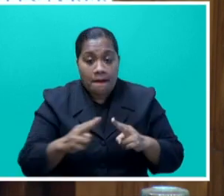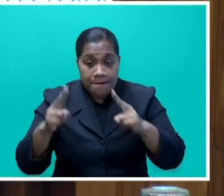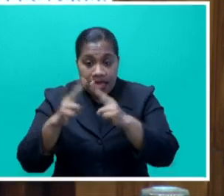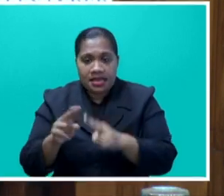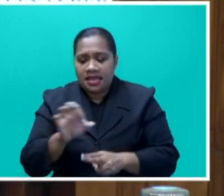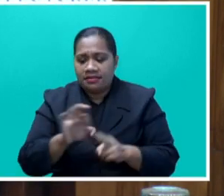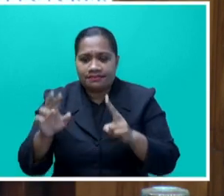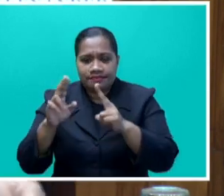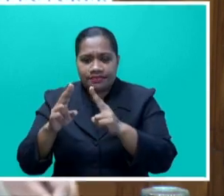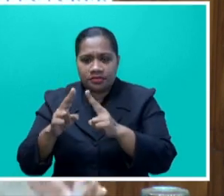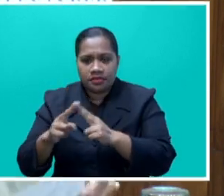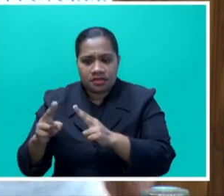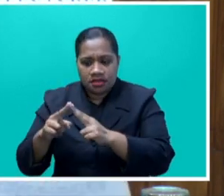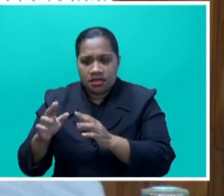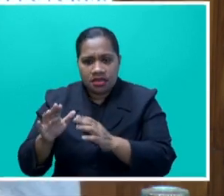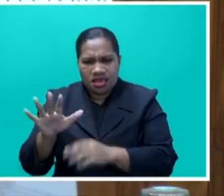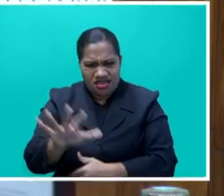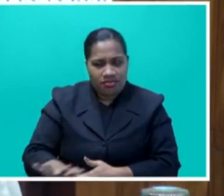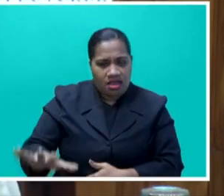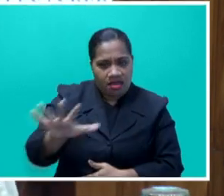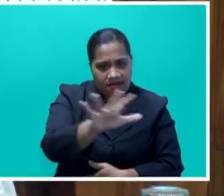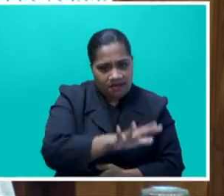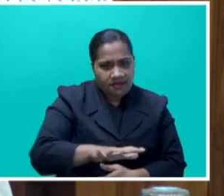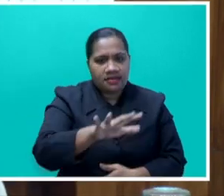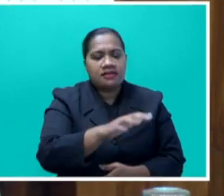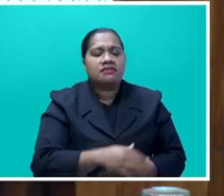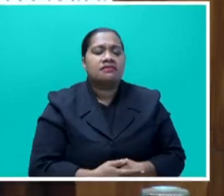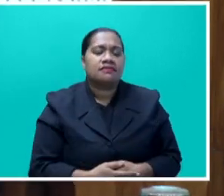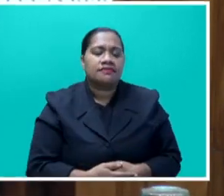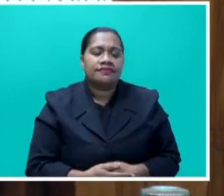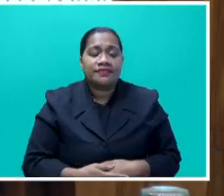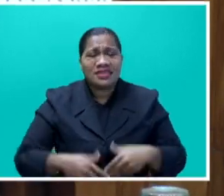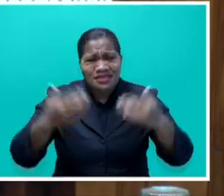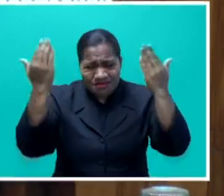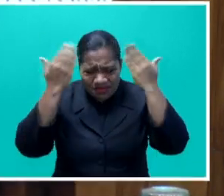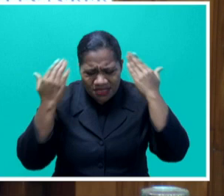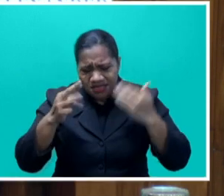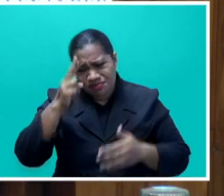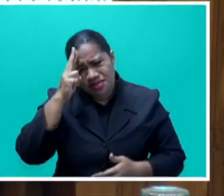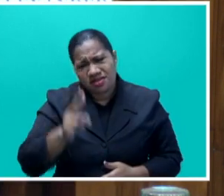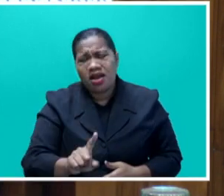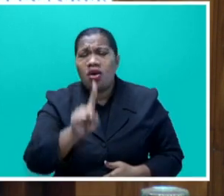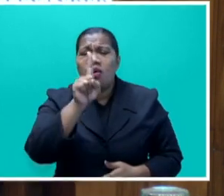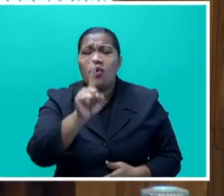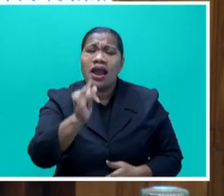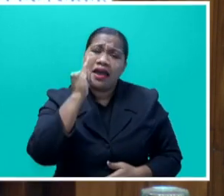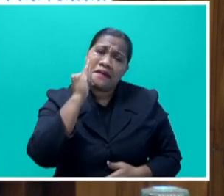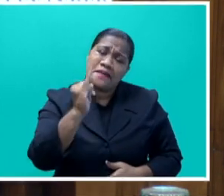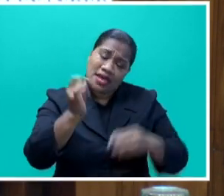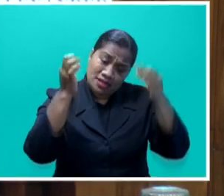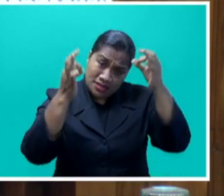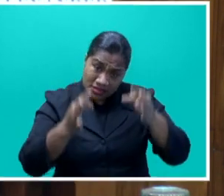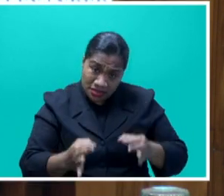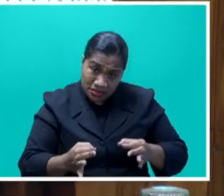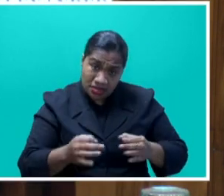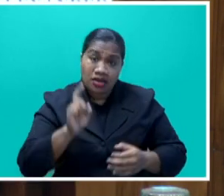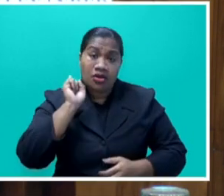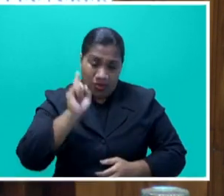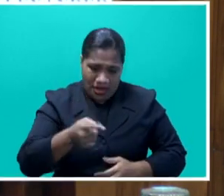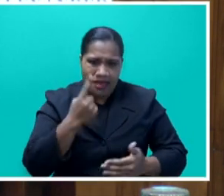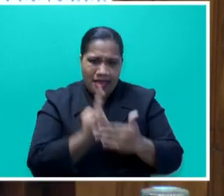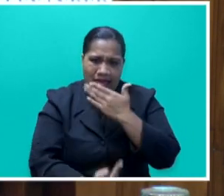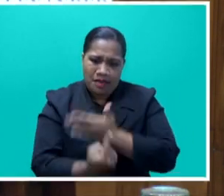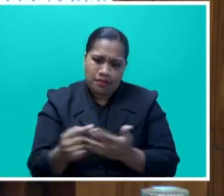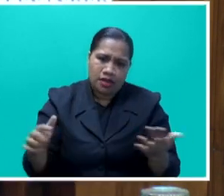area. Mr. Speaker, sir, just one bad decision led to a massive housing